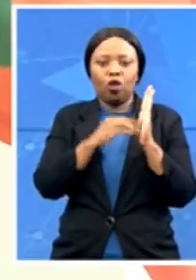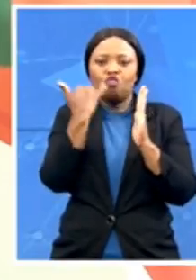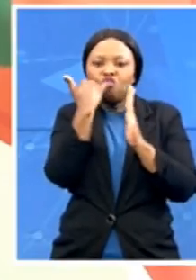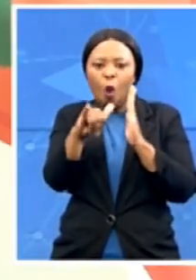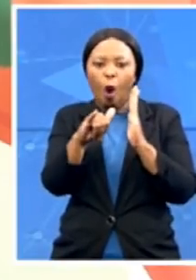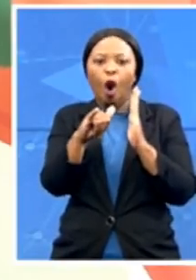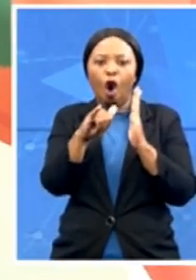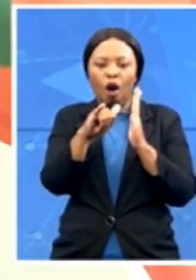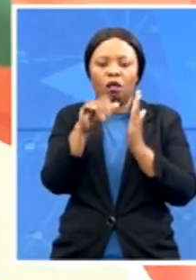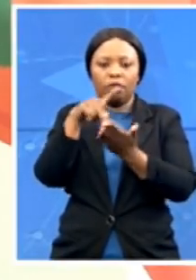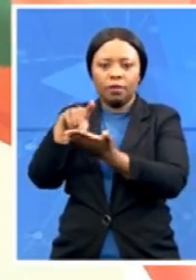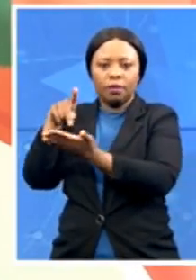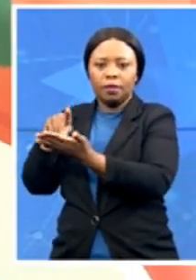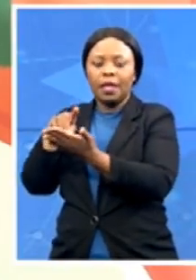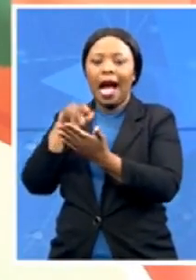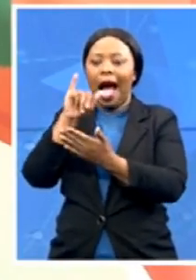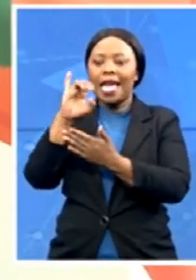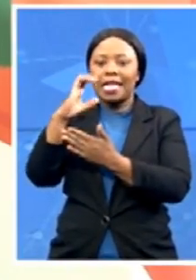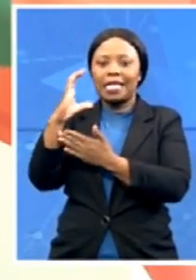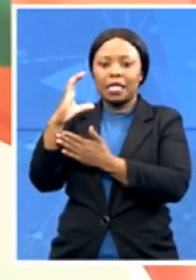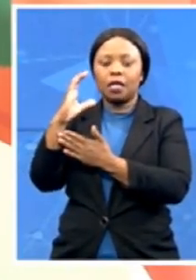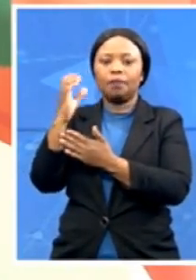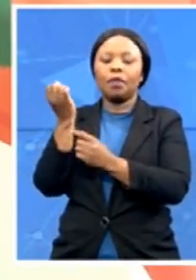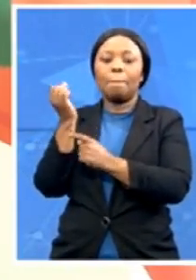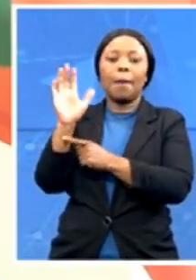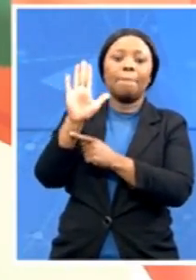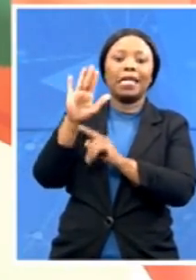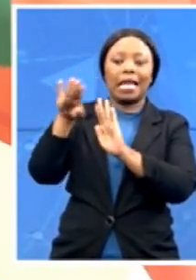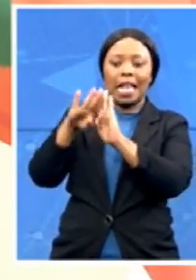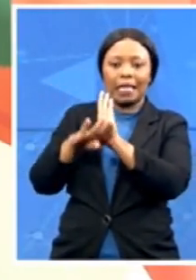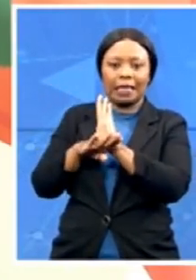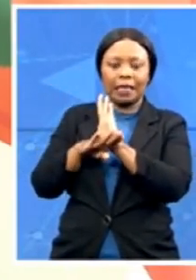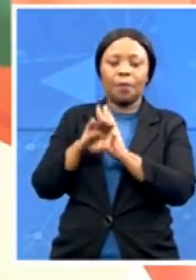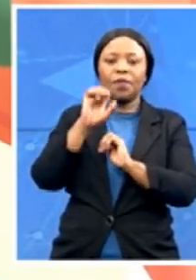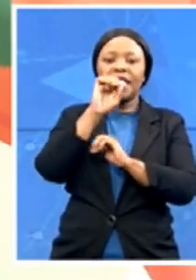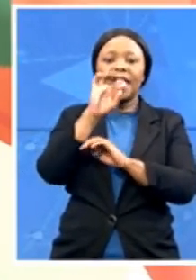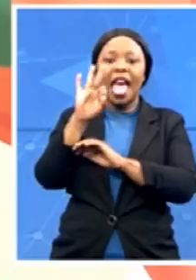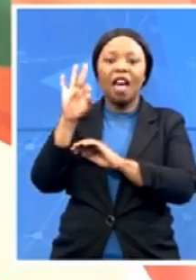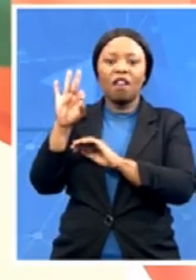lists. The EFF Secretary General,